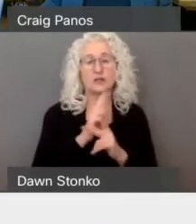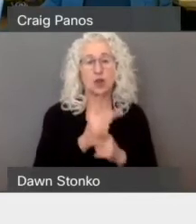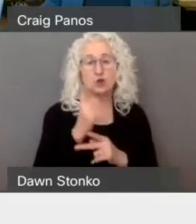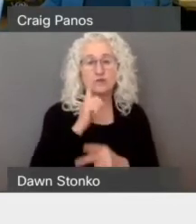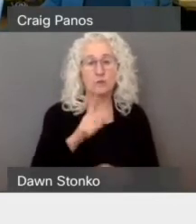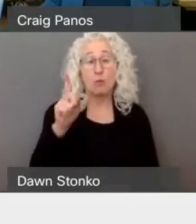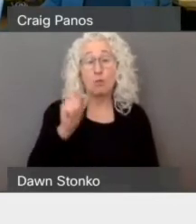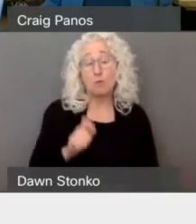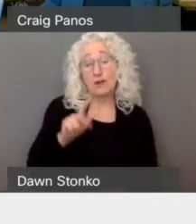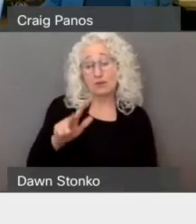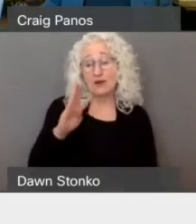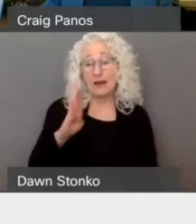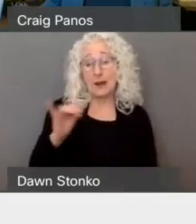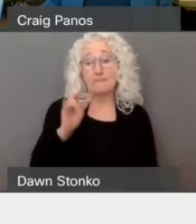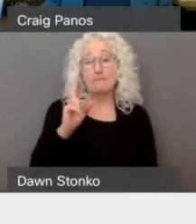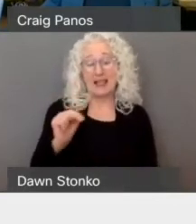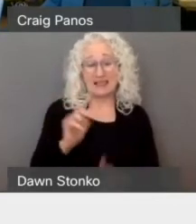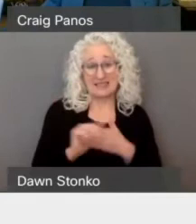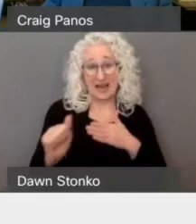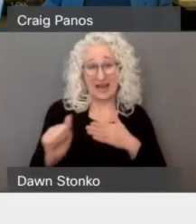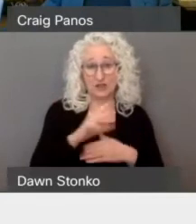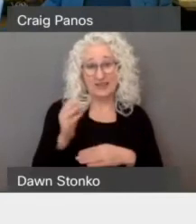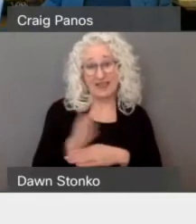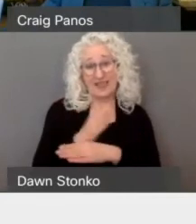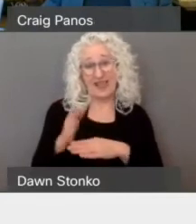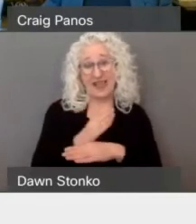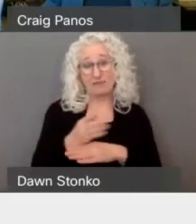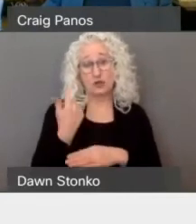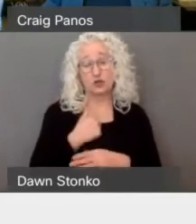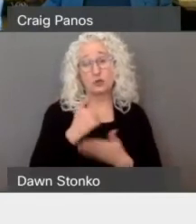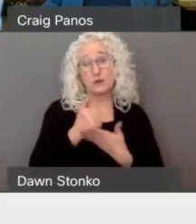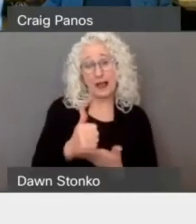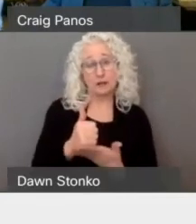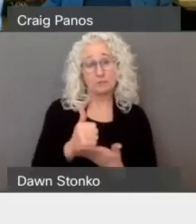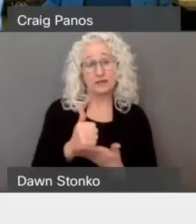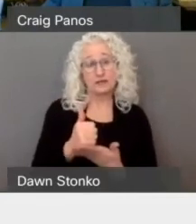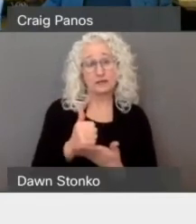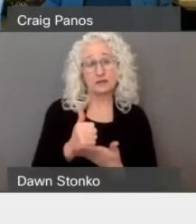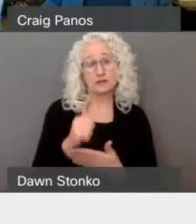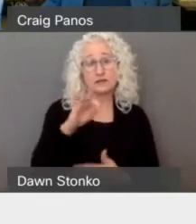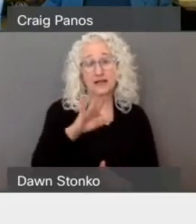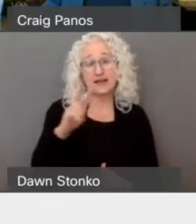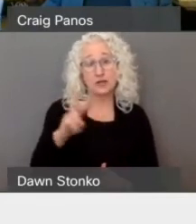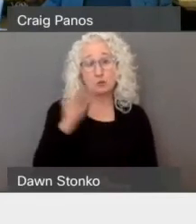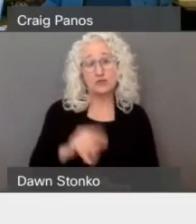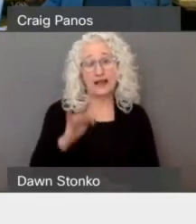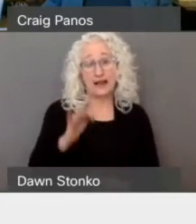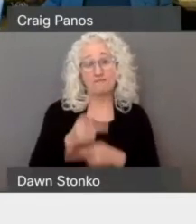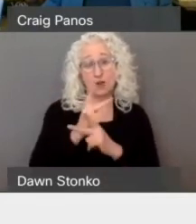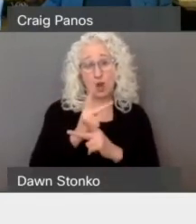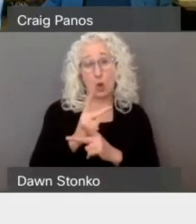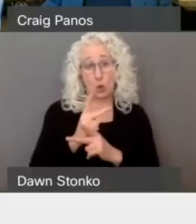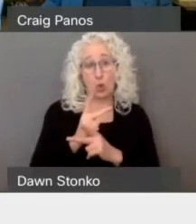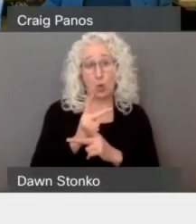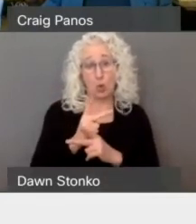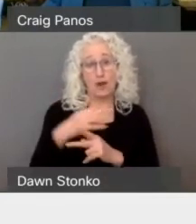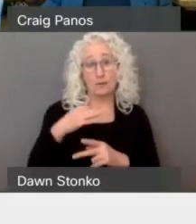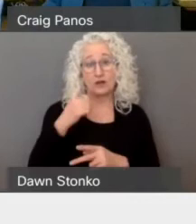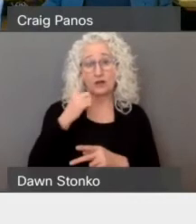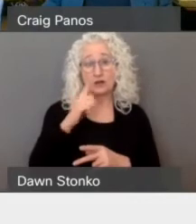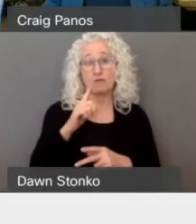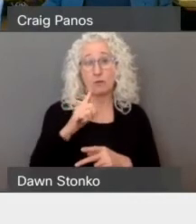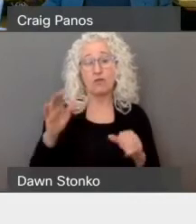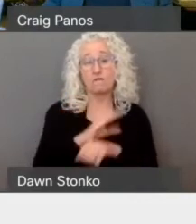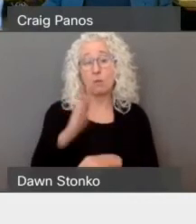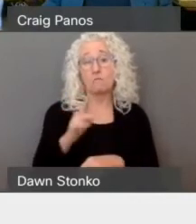billion. And the average, we helped 92% of the loan applications for across the entire footprint